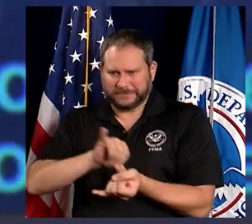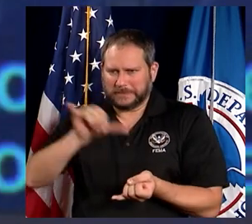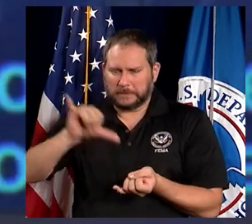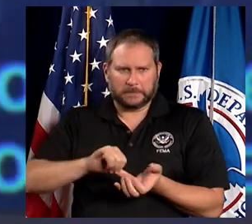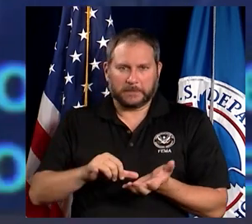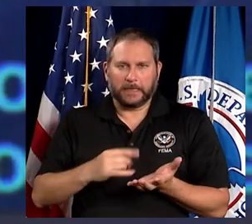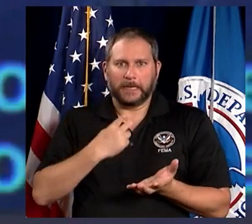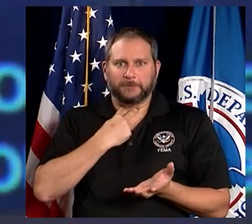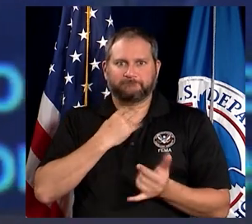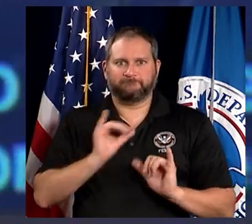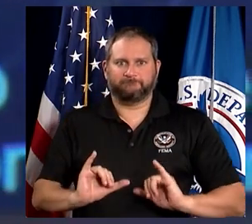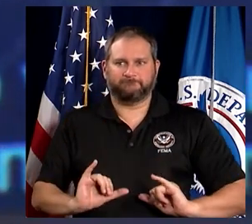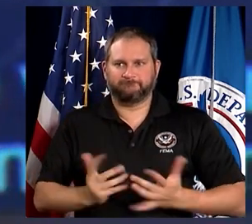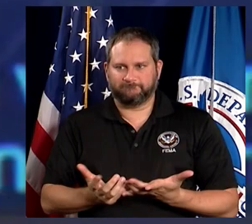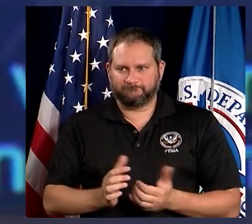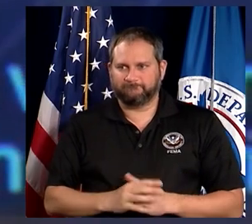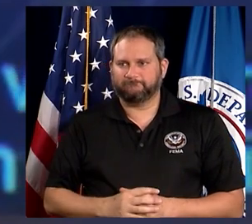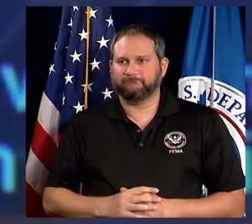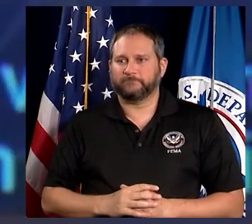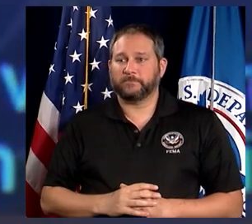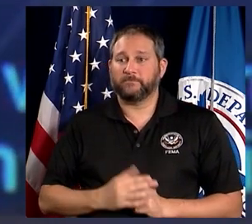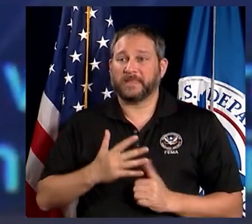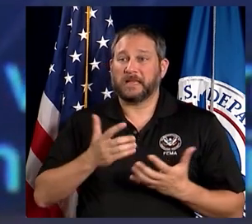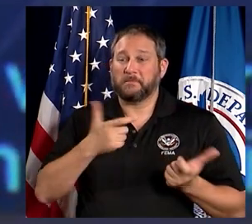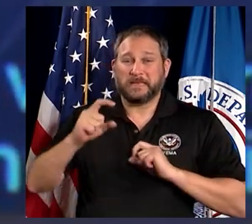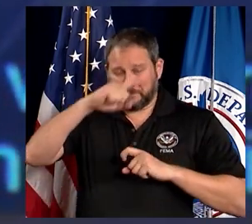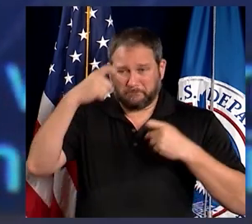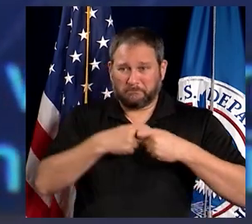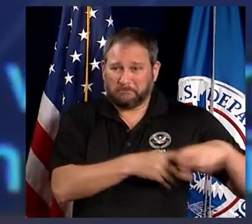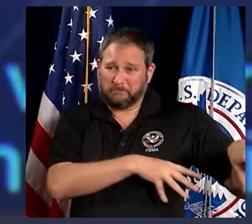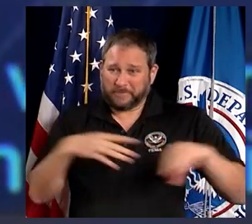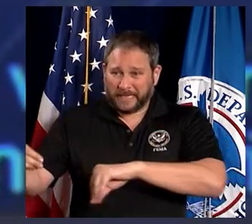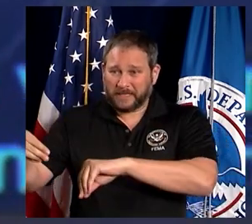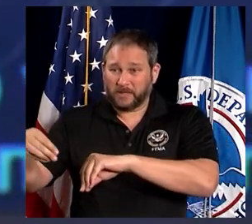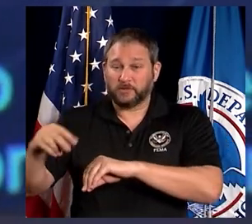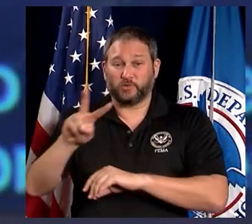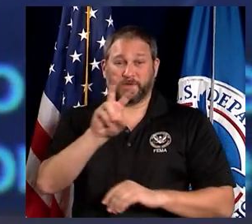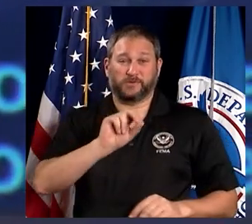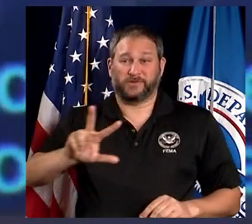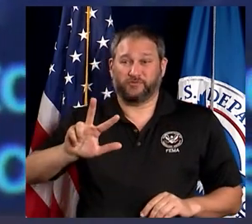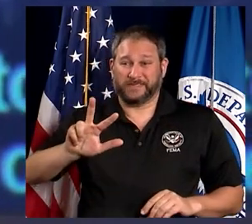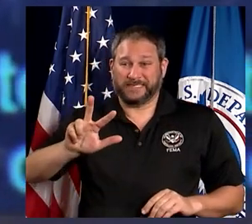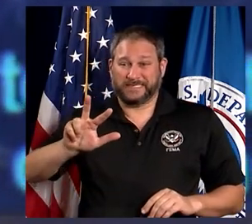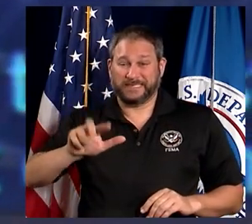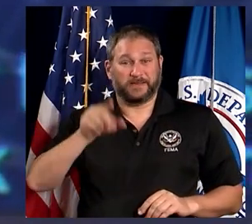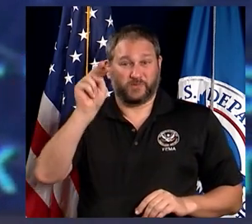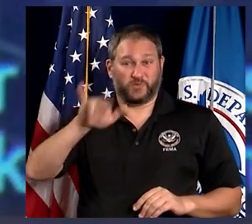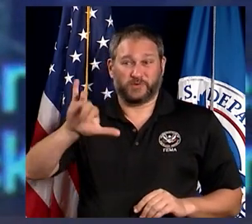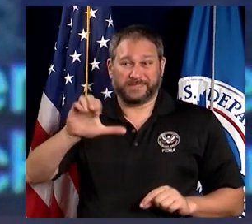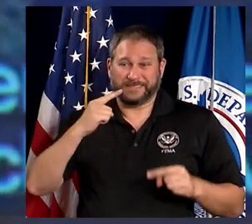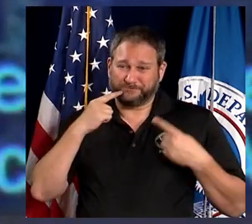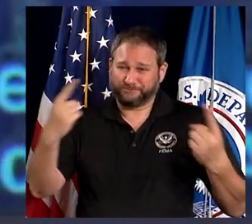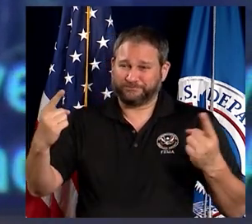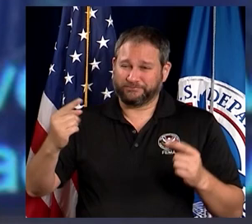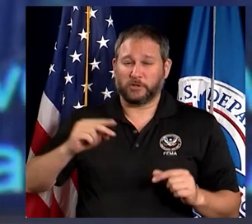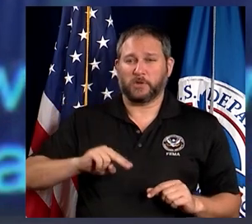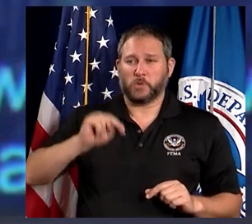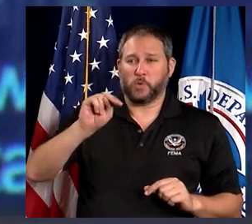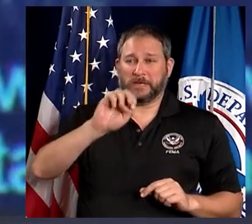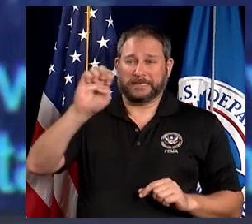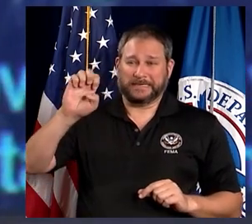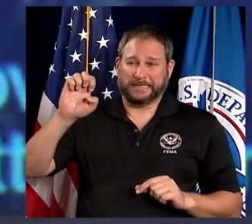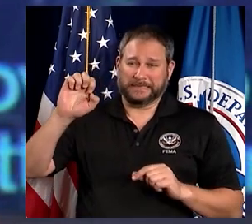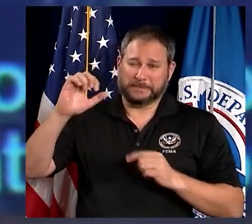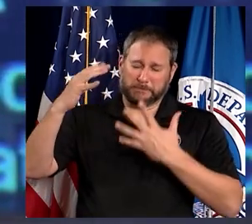The massive blackout in the summer of 2003, which plunged New York City and much of the Northeast into darkness for